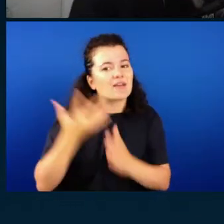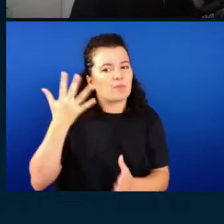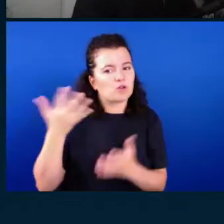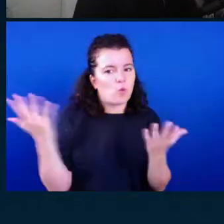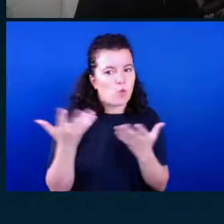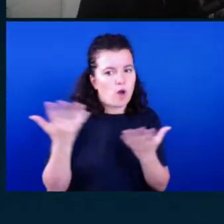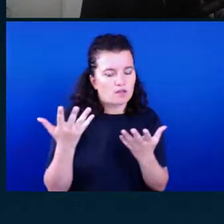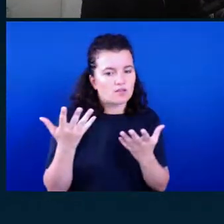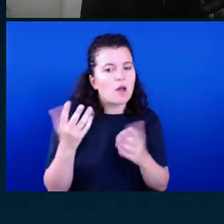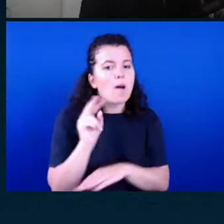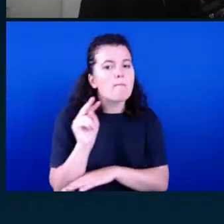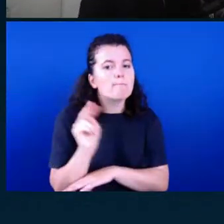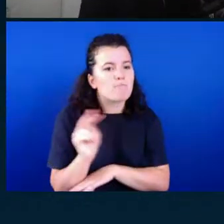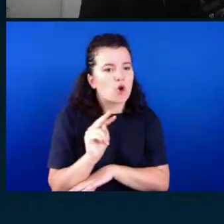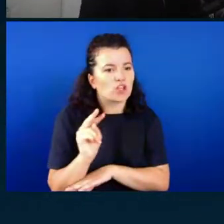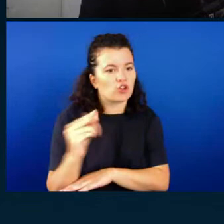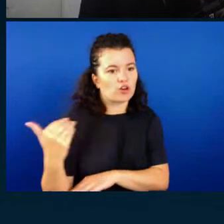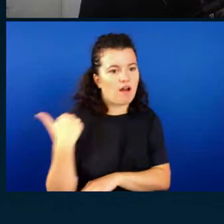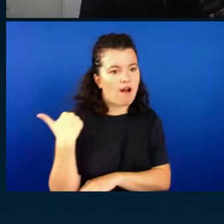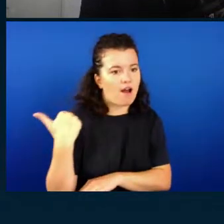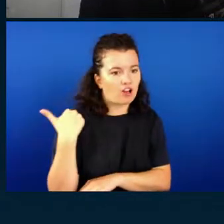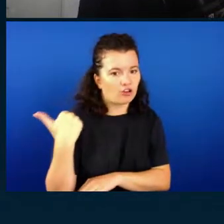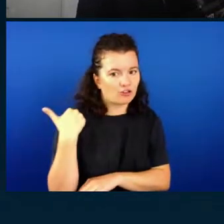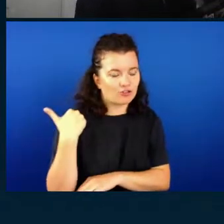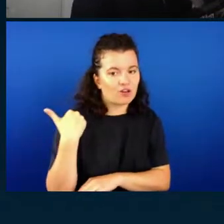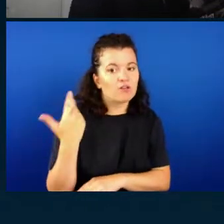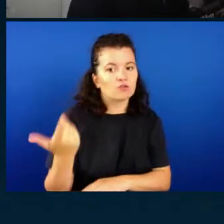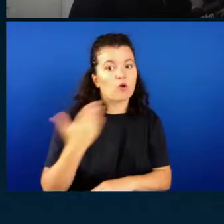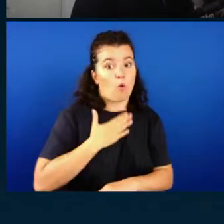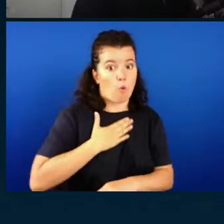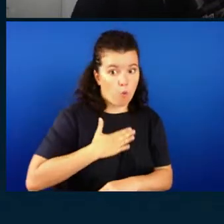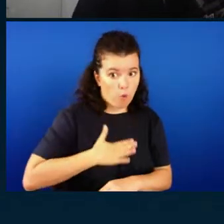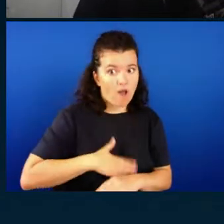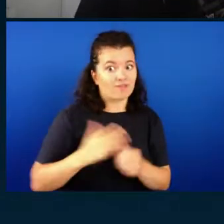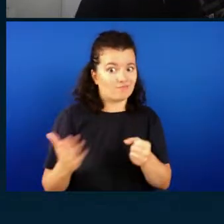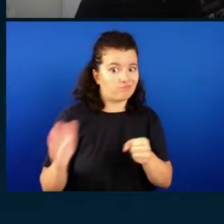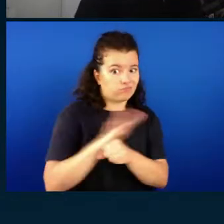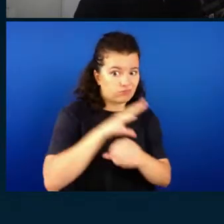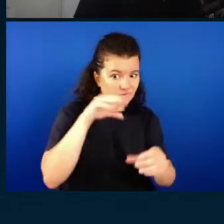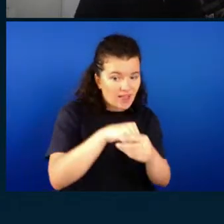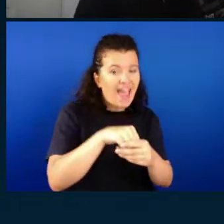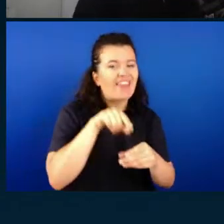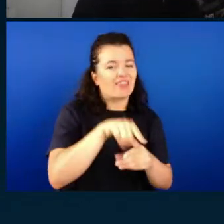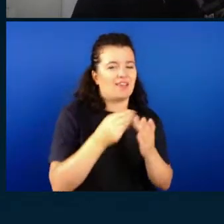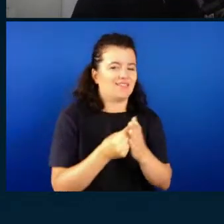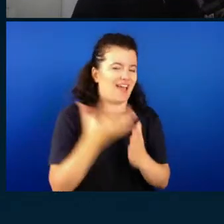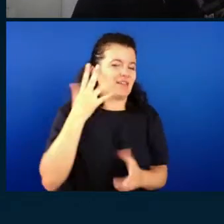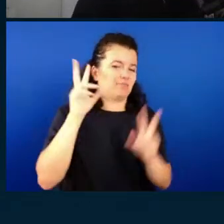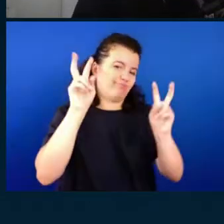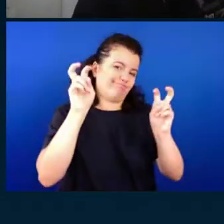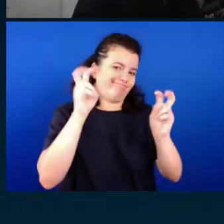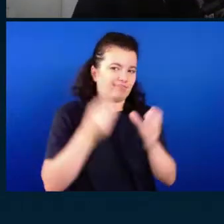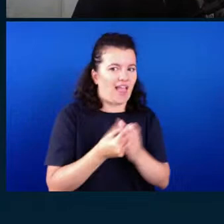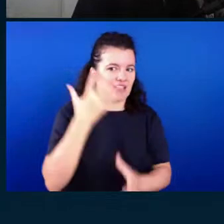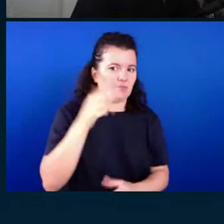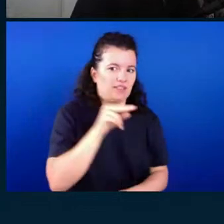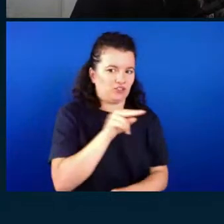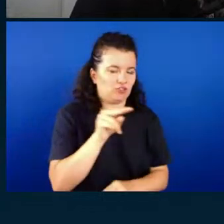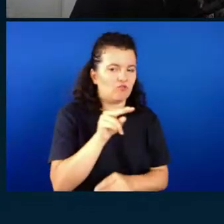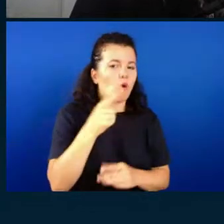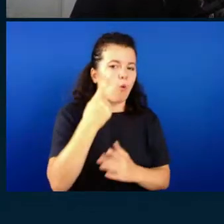set on this function app because I want to know if it failed or not. And that's actually the most expensive thing for a